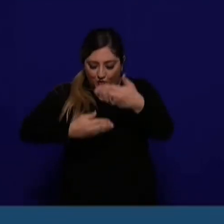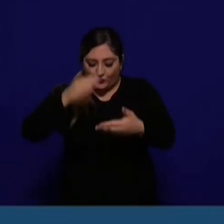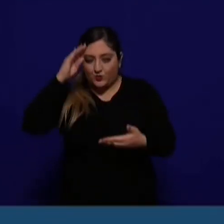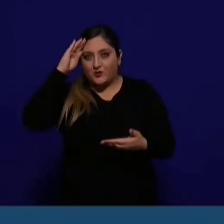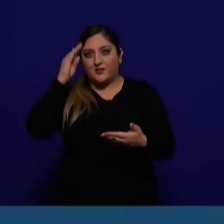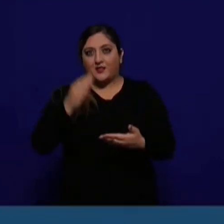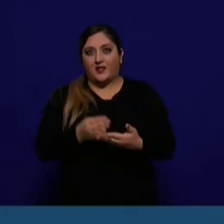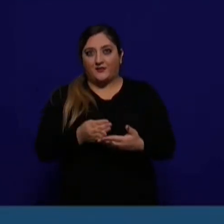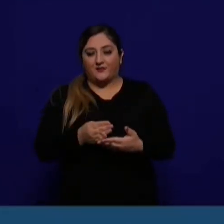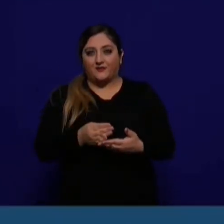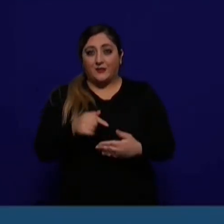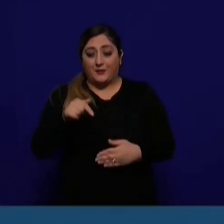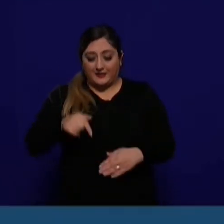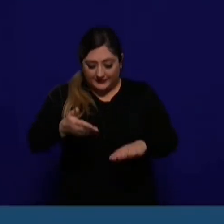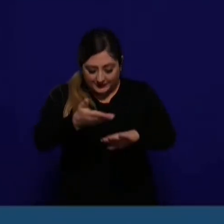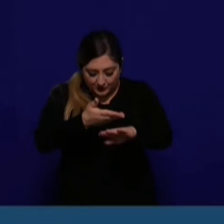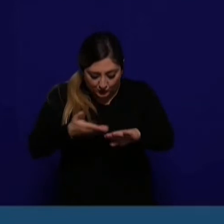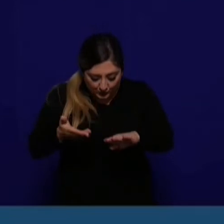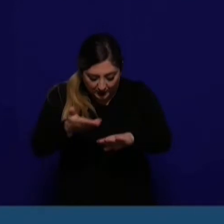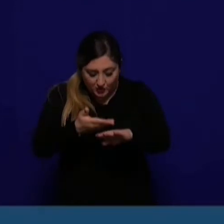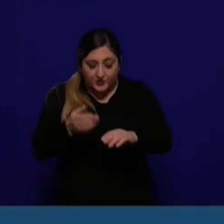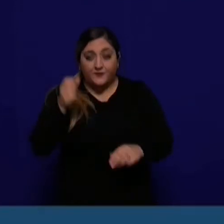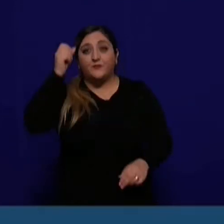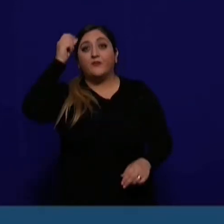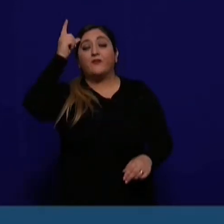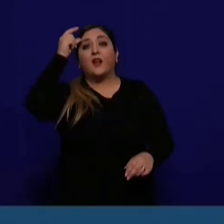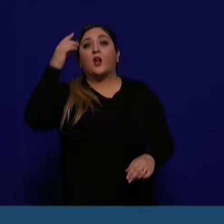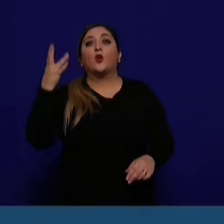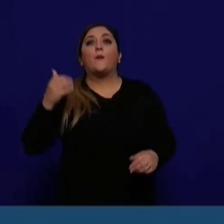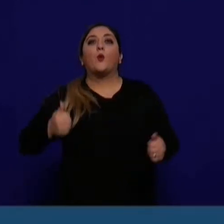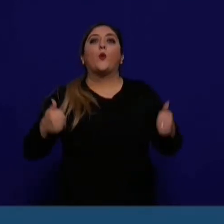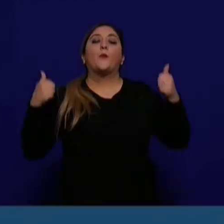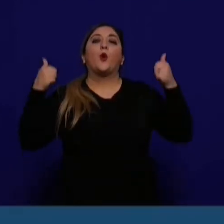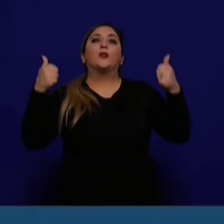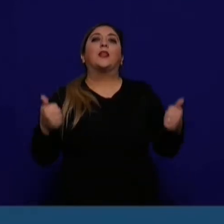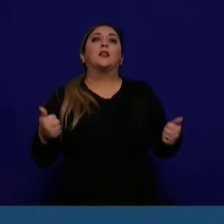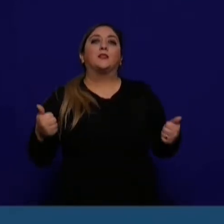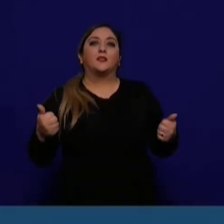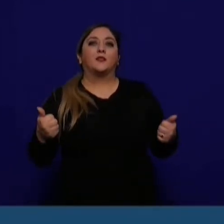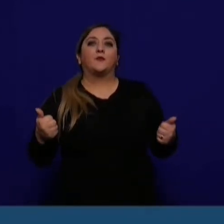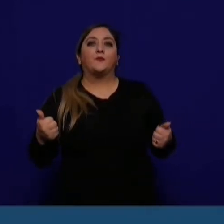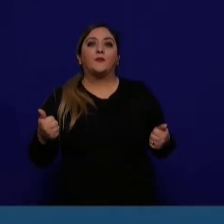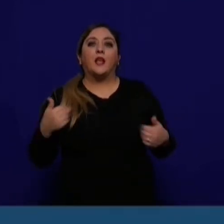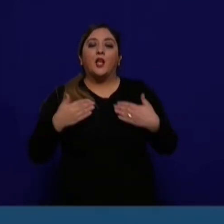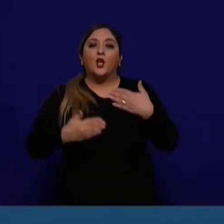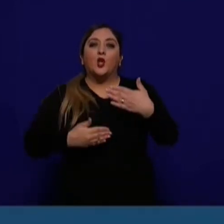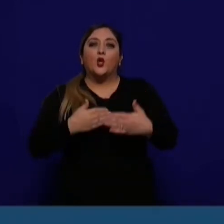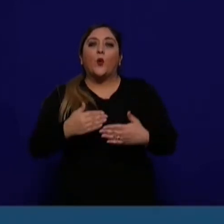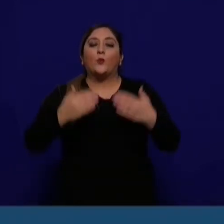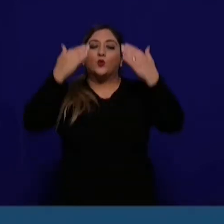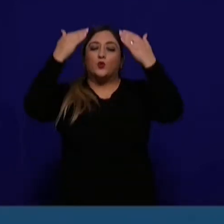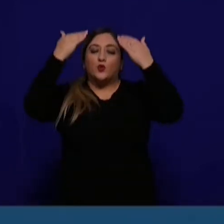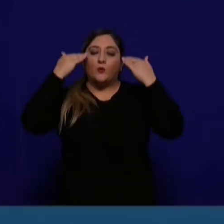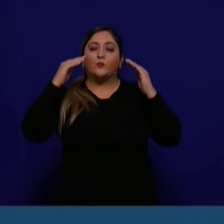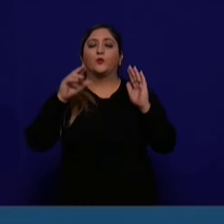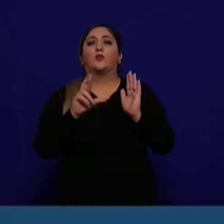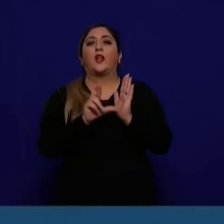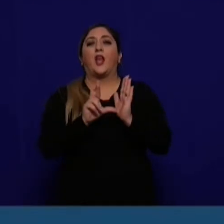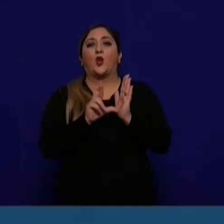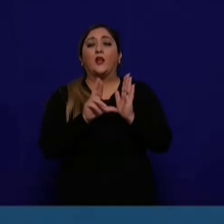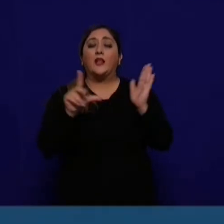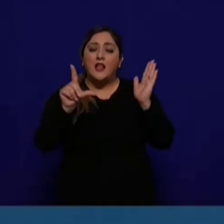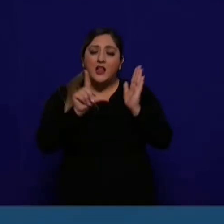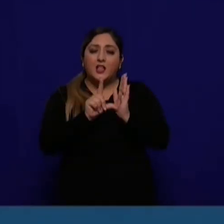fis-sitwazzjonijiet li jkunu għaddejjin. Fakkarkom l-importanza ta' li aħna nkomplu nsegwu l-miżuri qegħdin hemmhekk biex